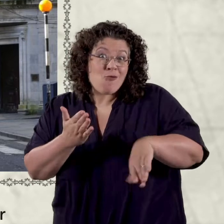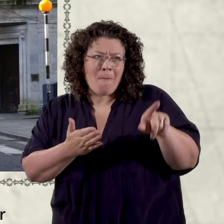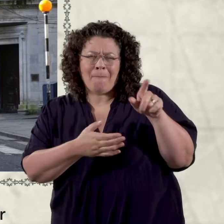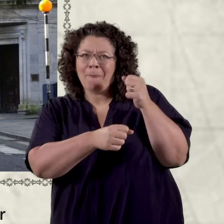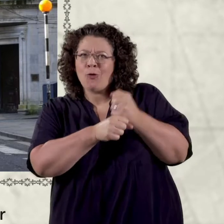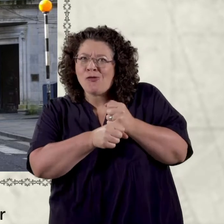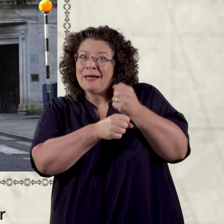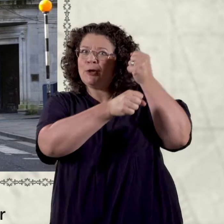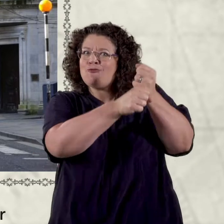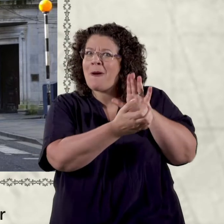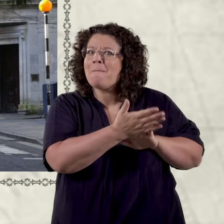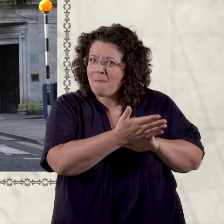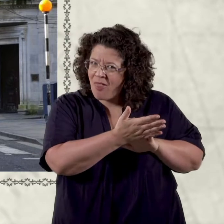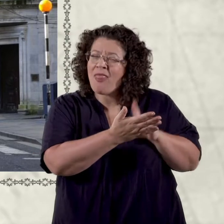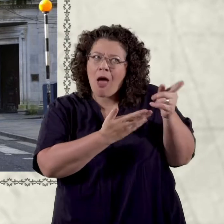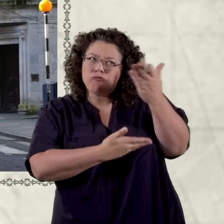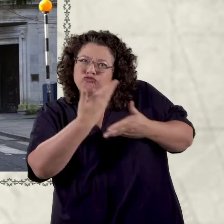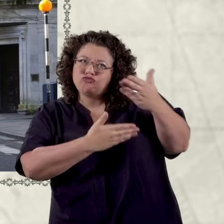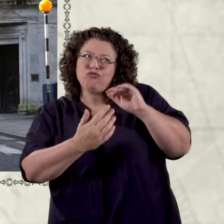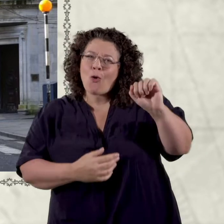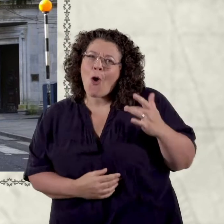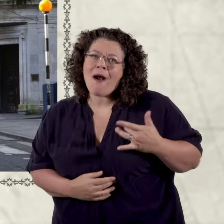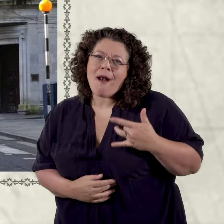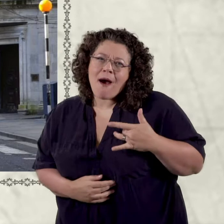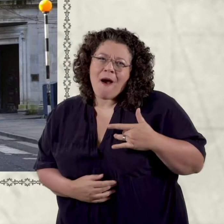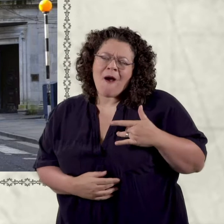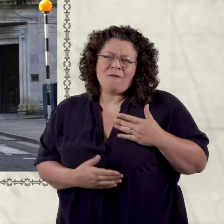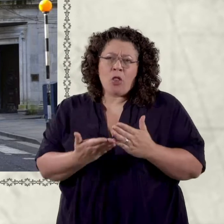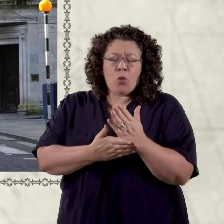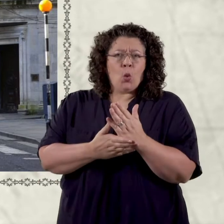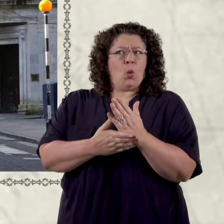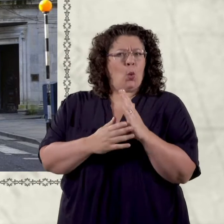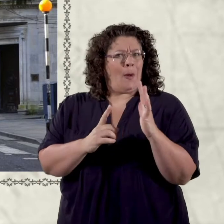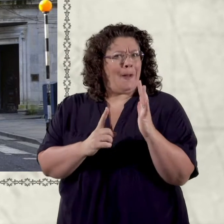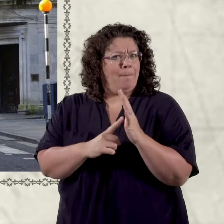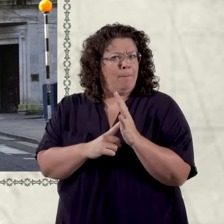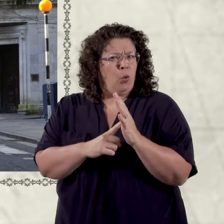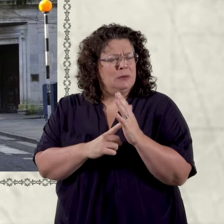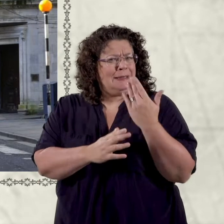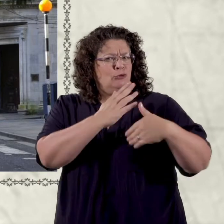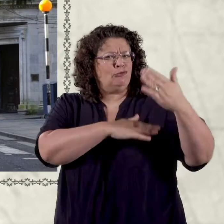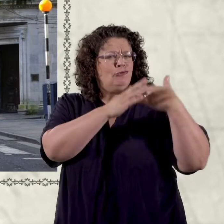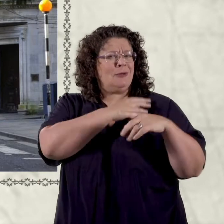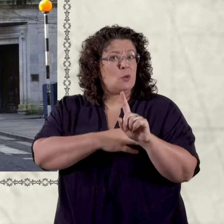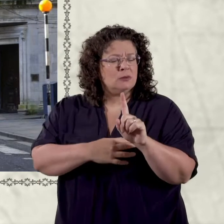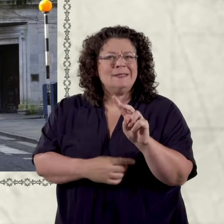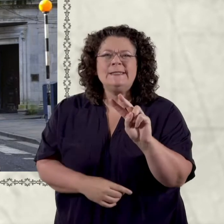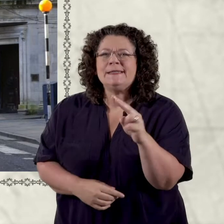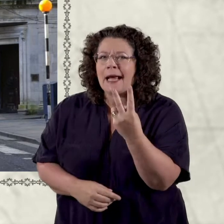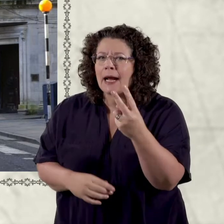me about her life during some really important years in our history, the Second World